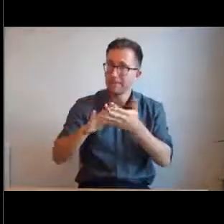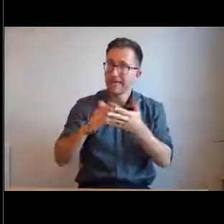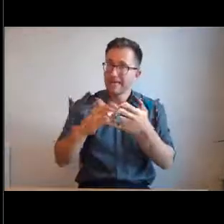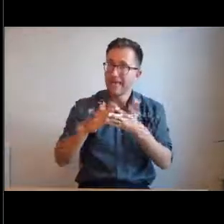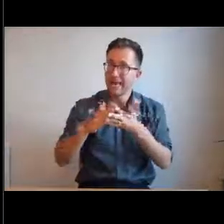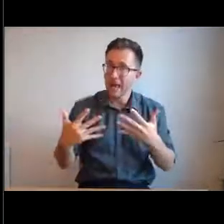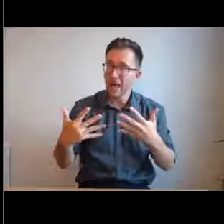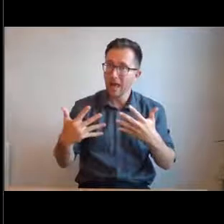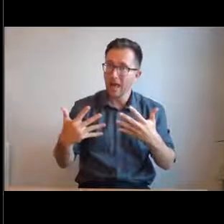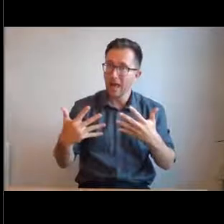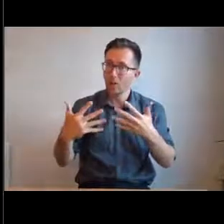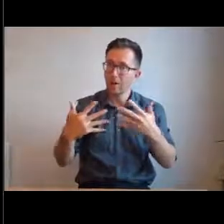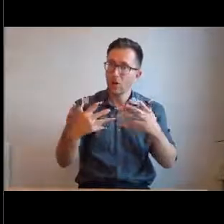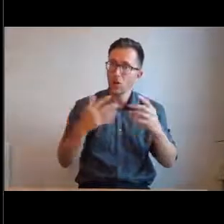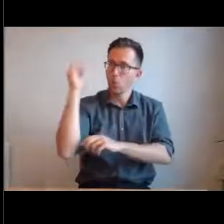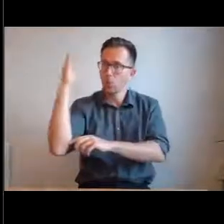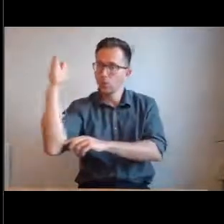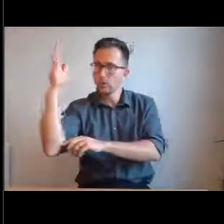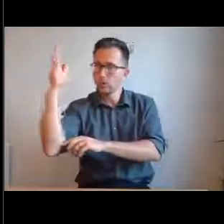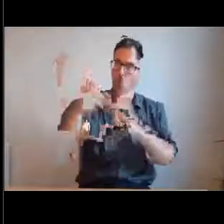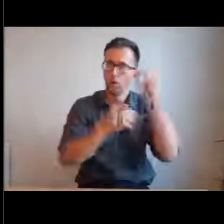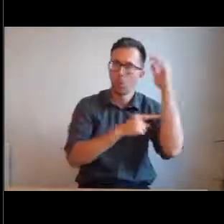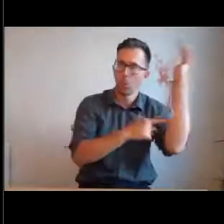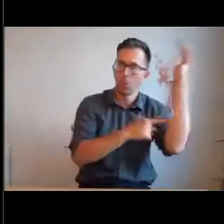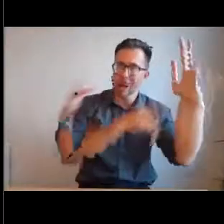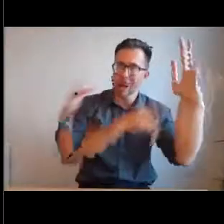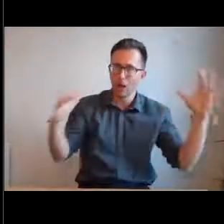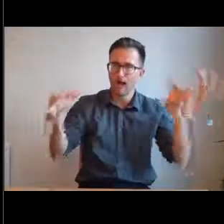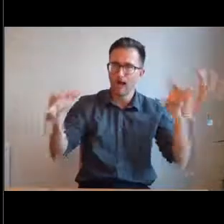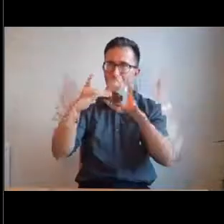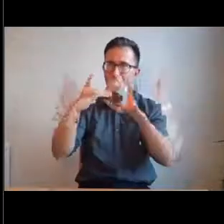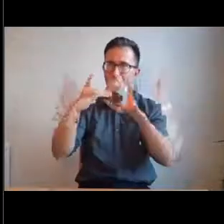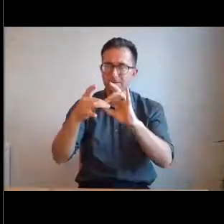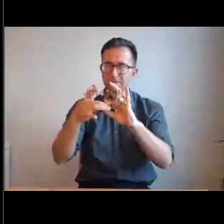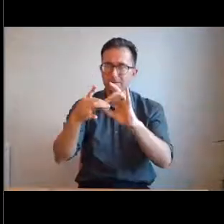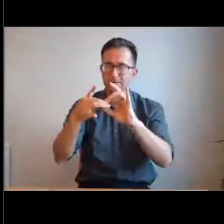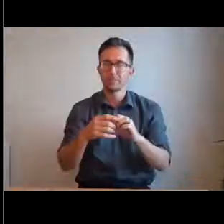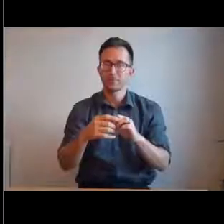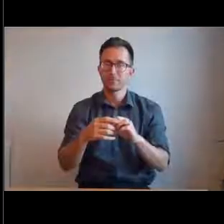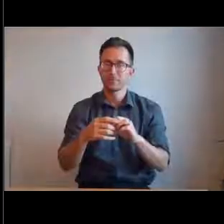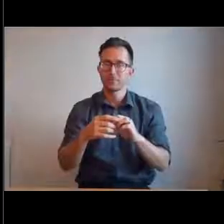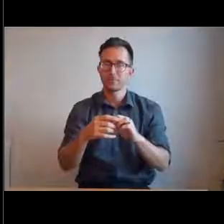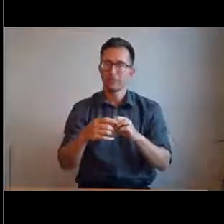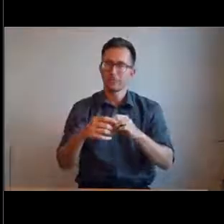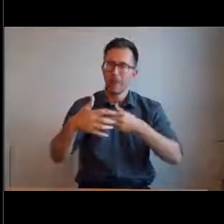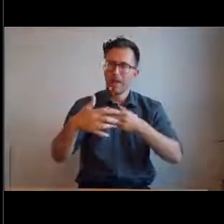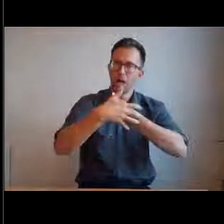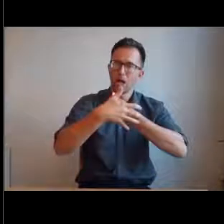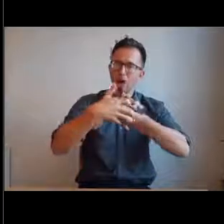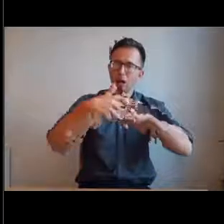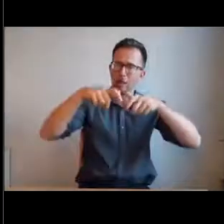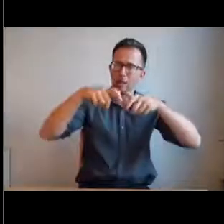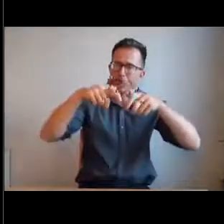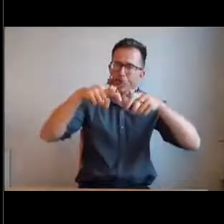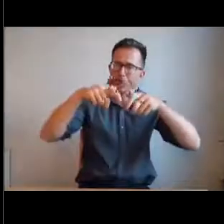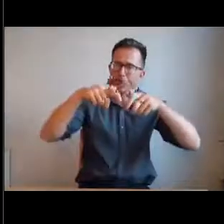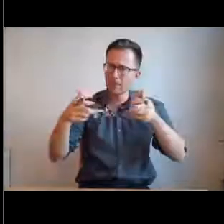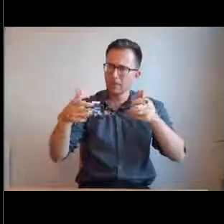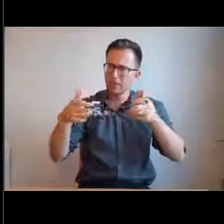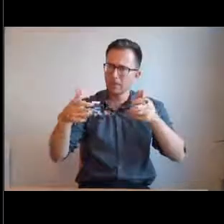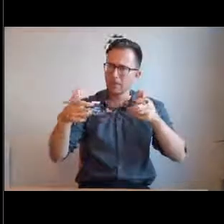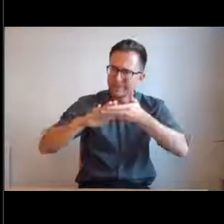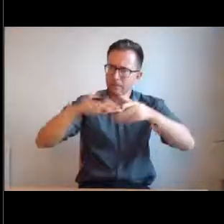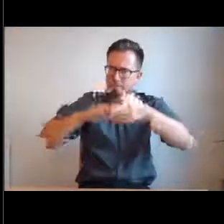ecological connectivity. This means that since the green bridges feature plant life like